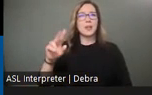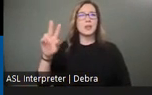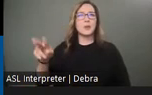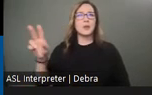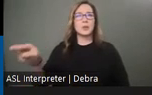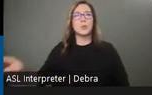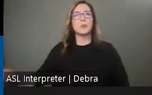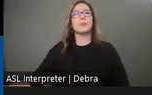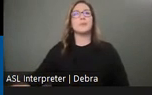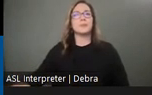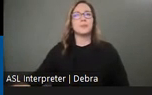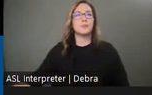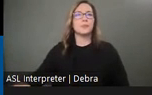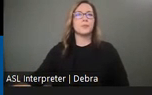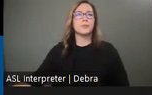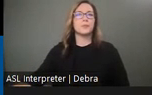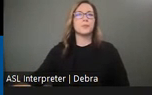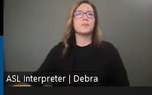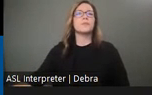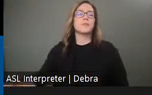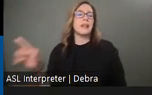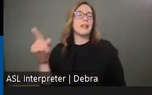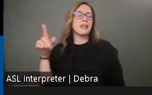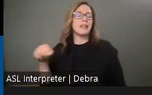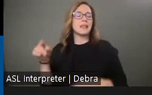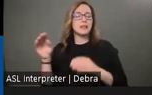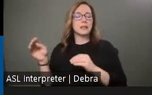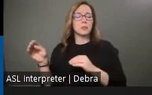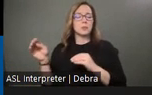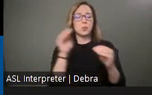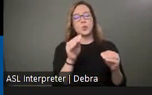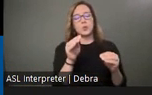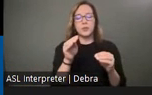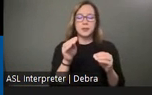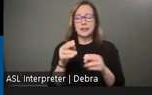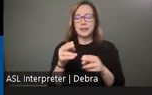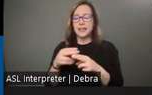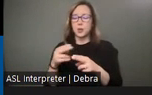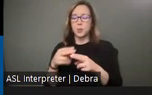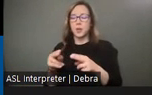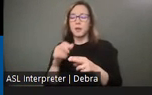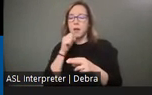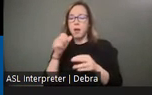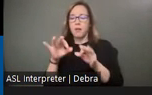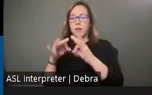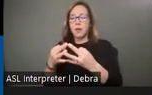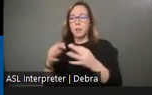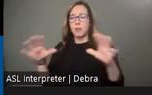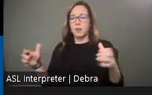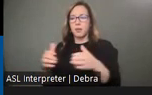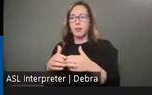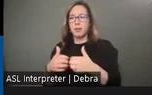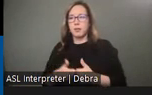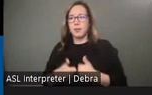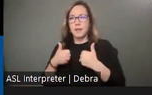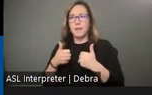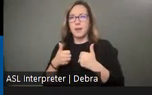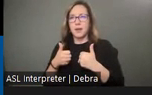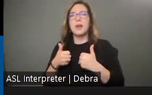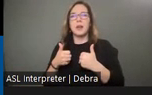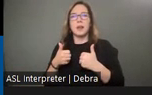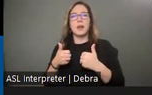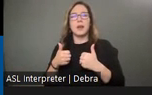And what this does is it shifts us away from the interim non-congregate sheltering policy for all but the COVID